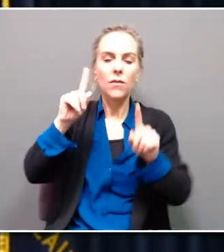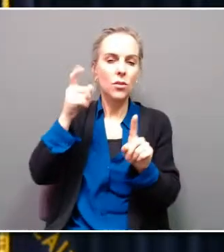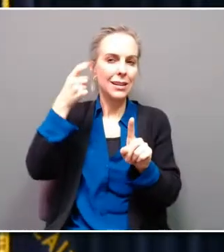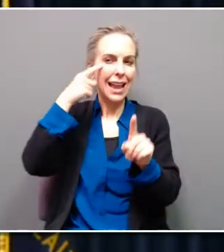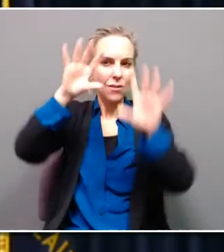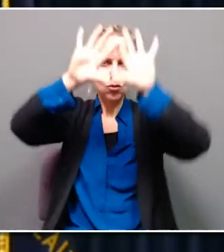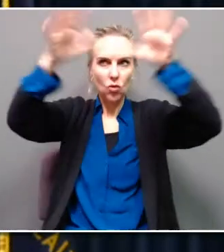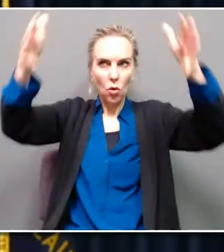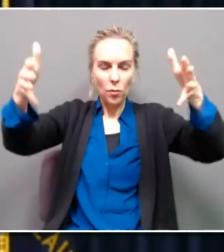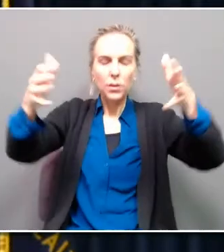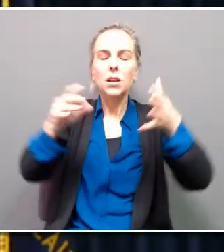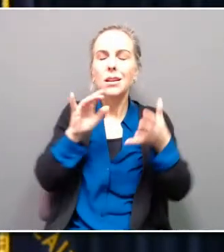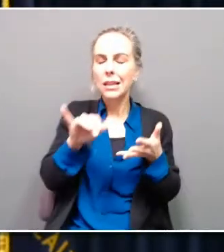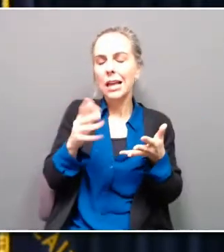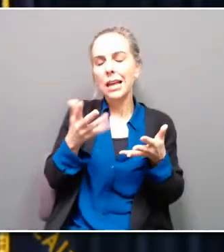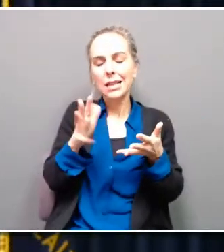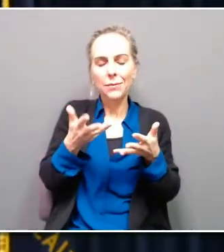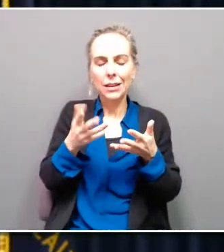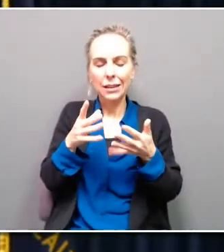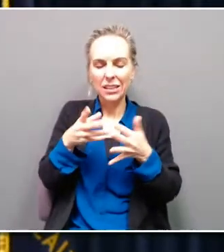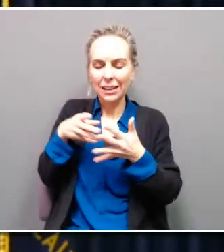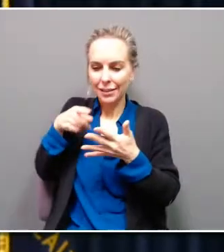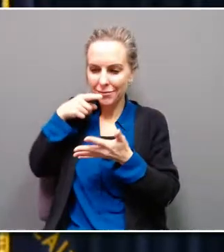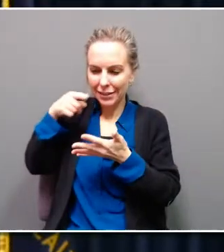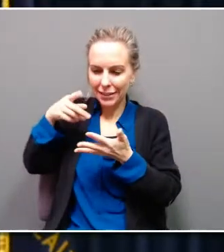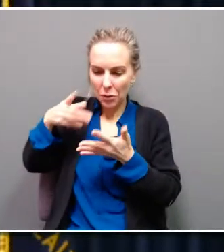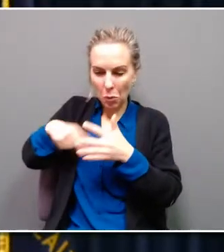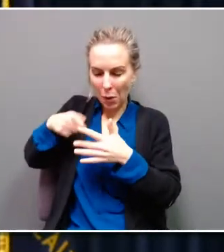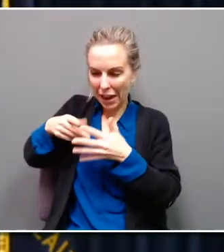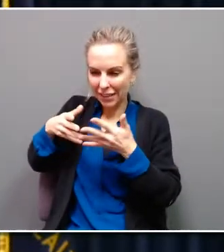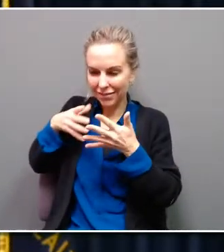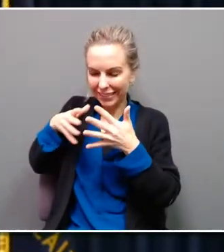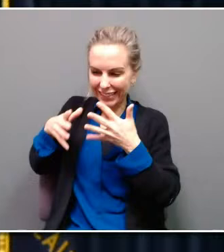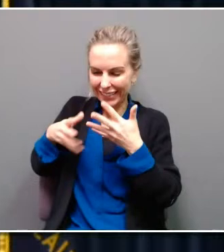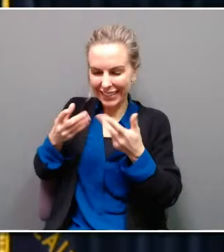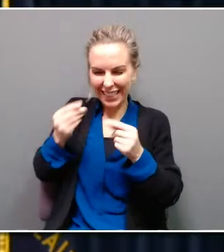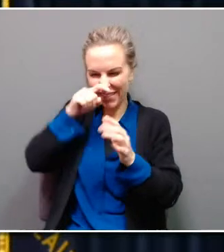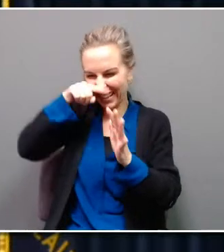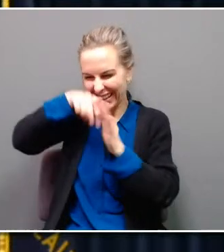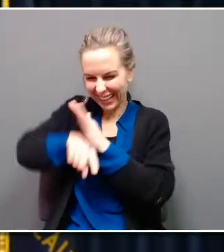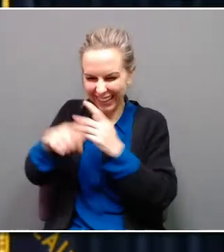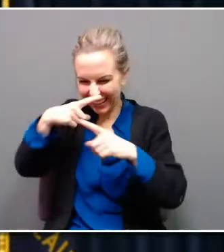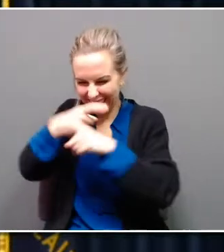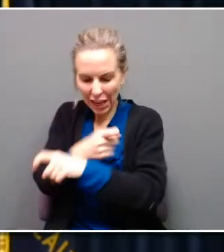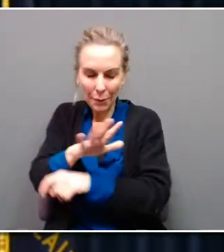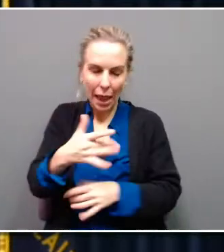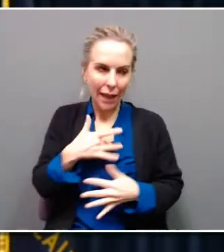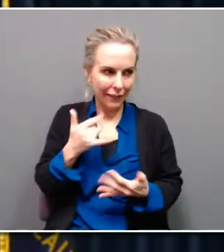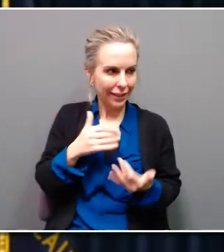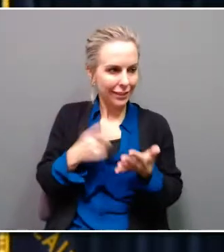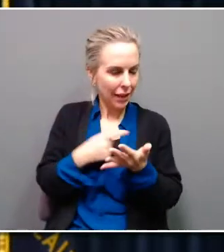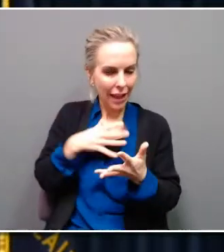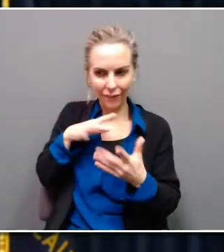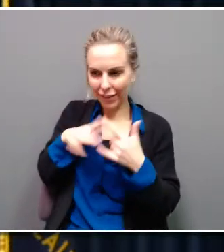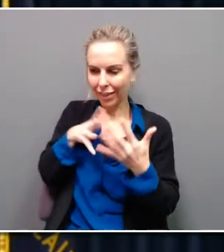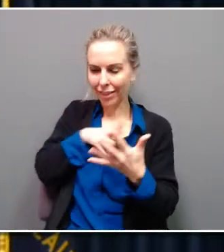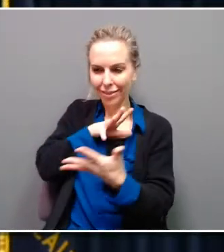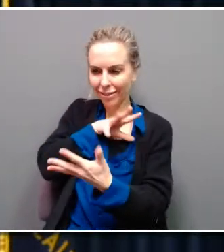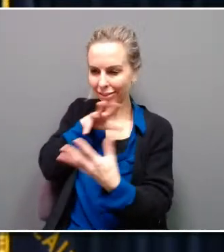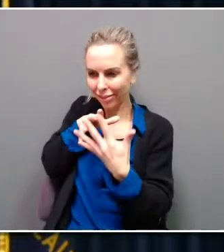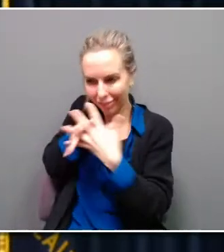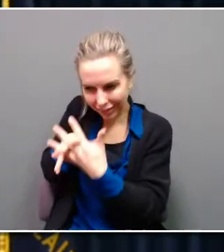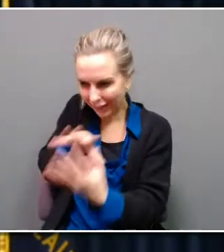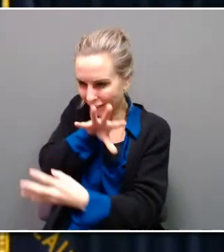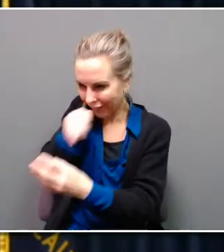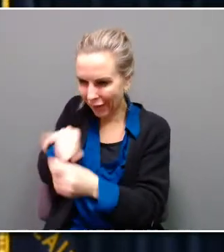So that's a little in the weeds, but I'm a little in the weeds when it comes to this Capitol reconstruction. But I'd say that it's going to be at least